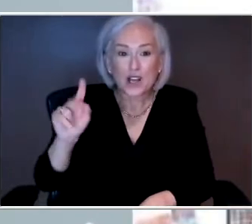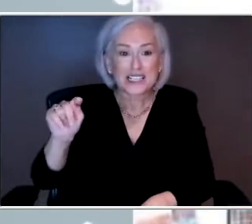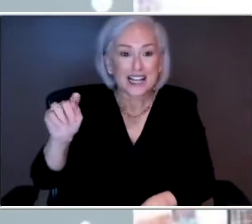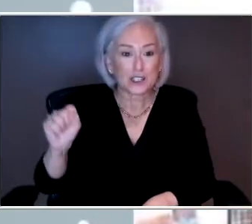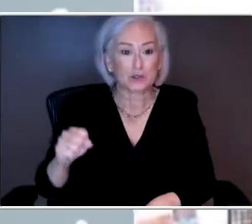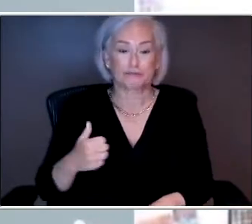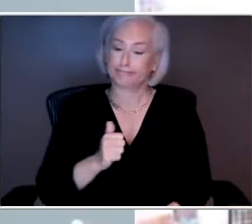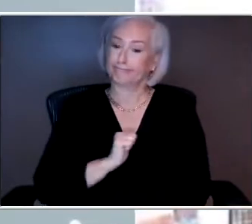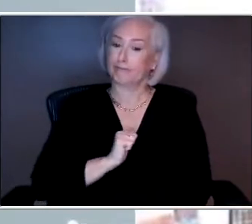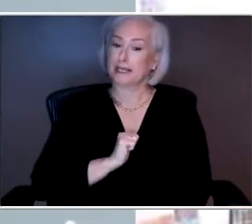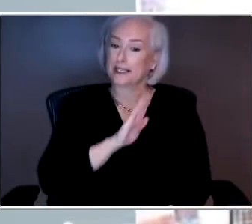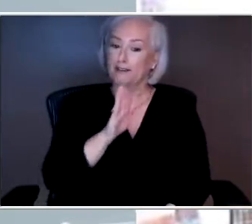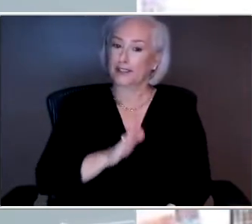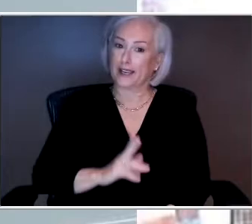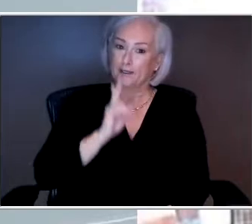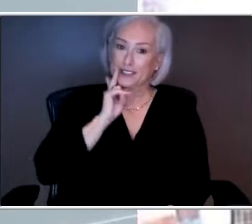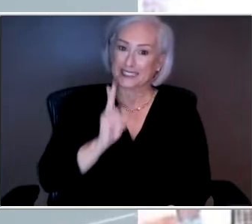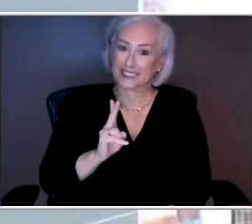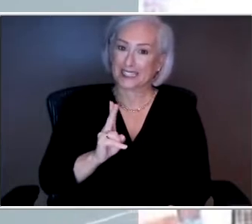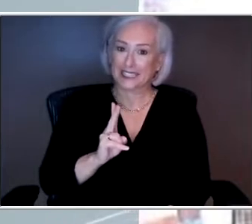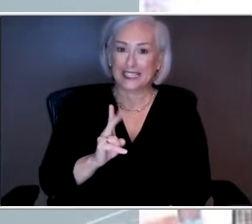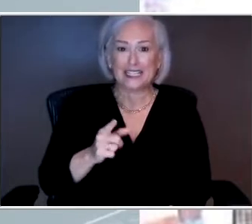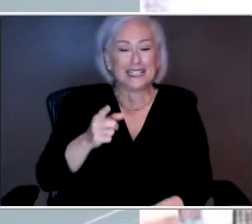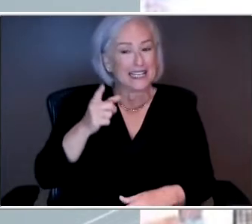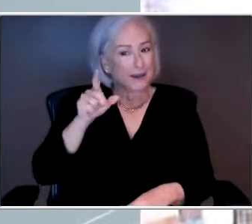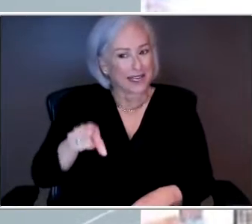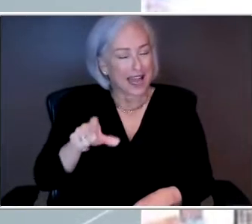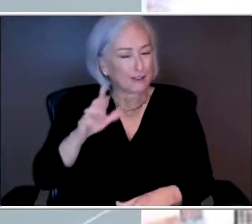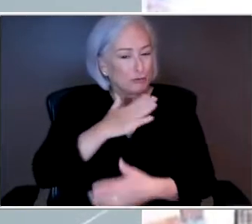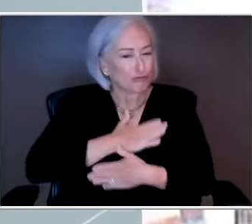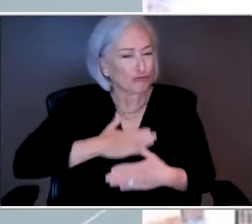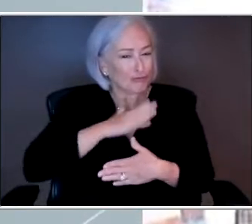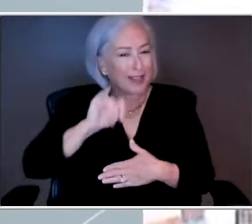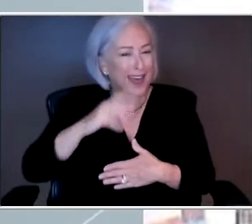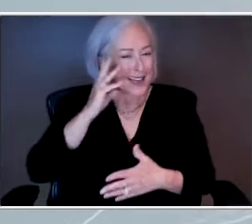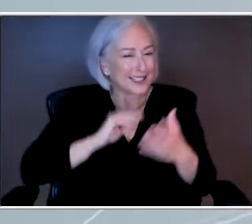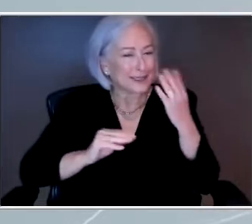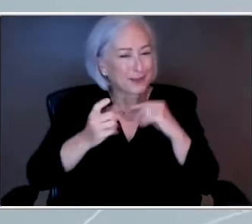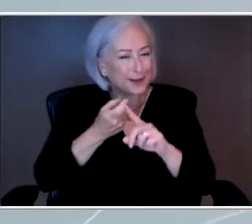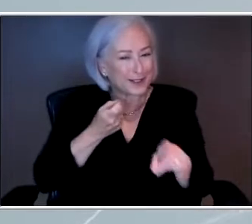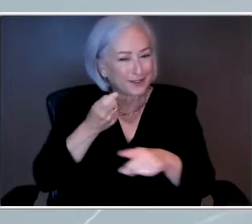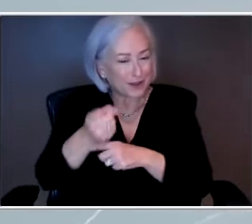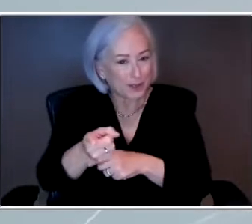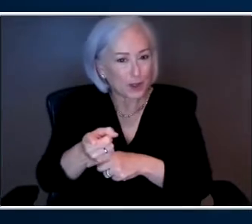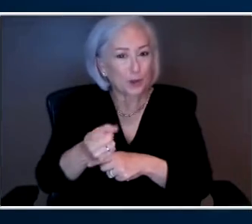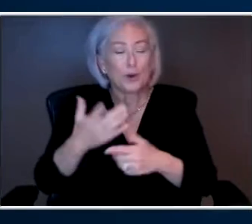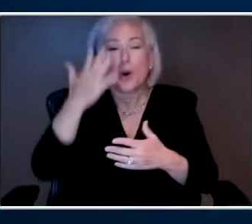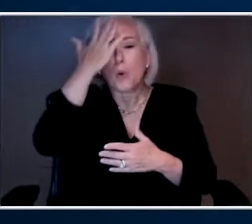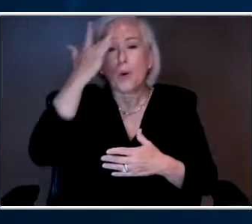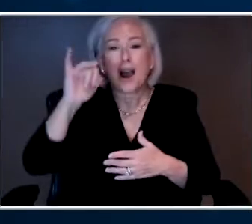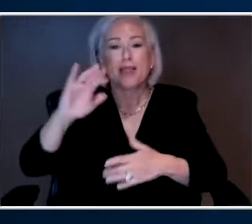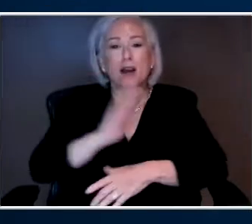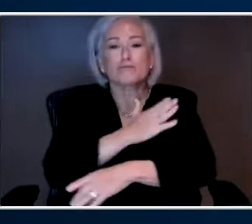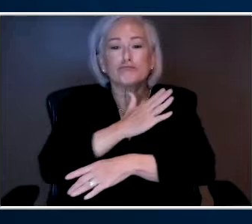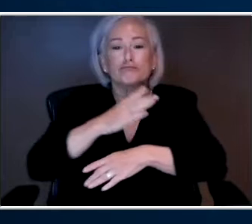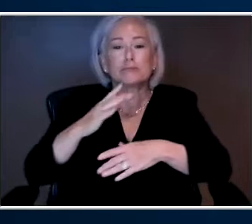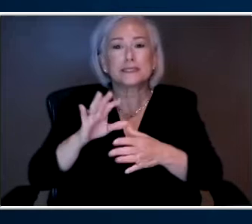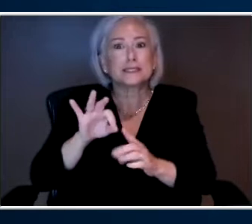I'm going to have to live vicariously through you. Tell us what makes these concerts so special.